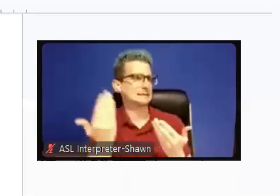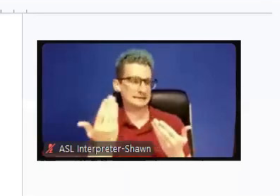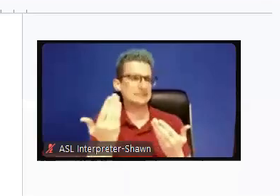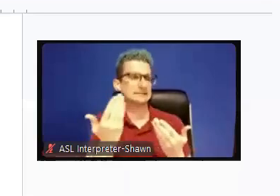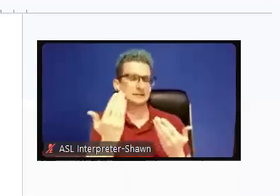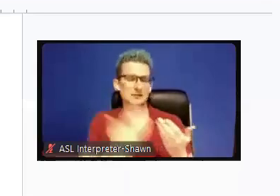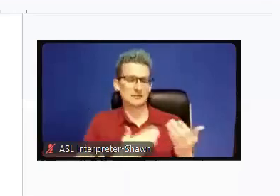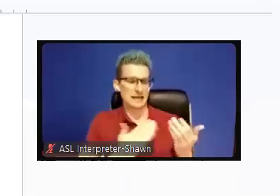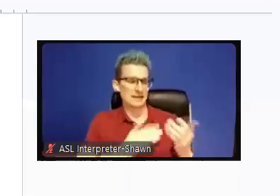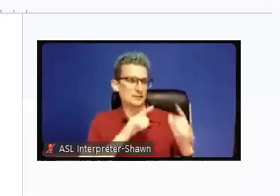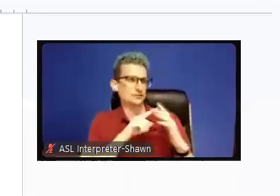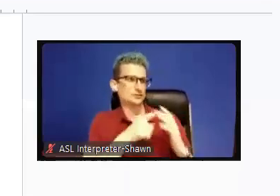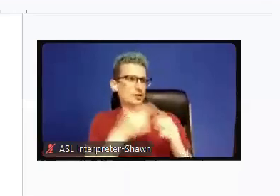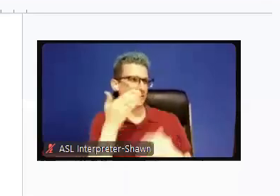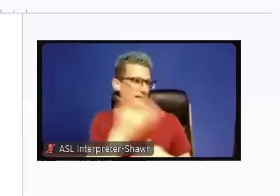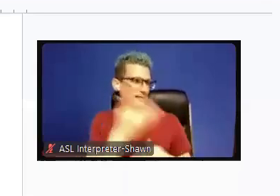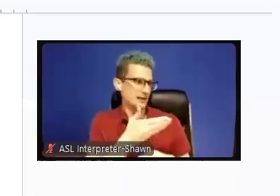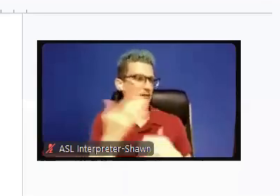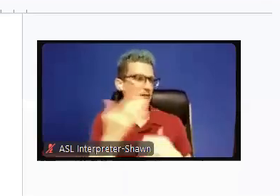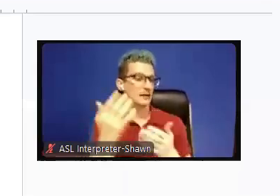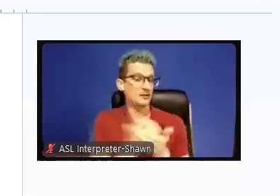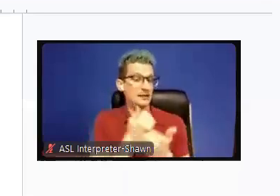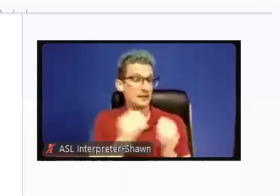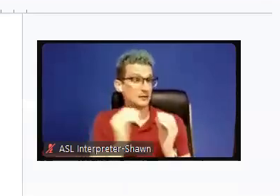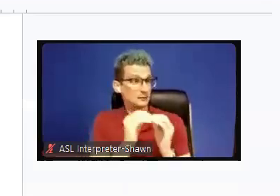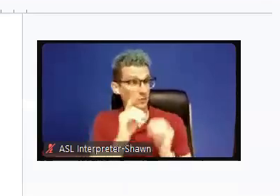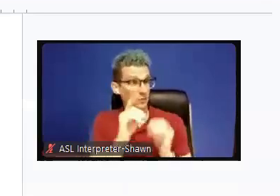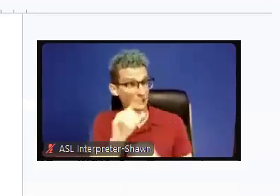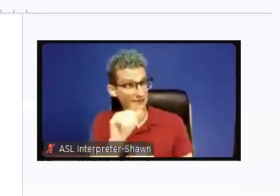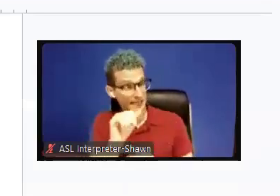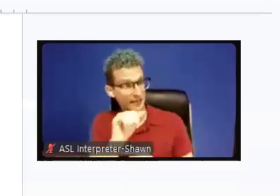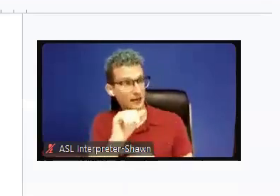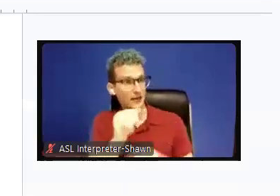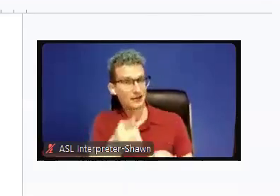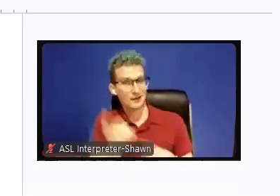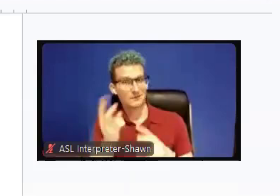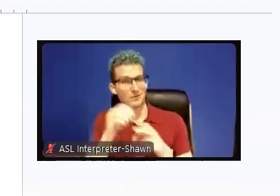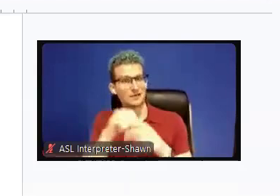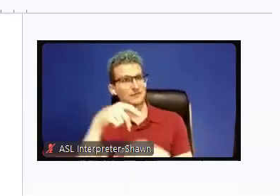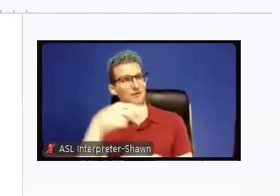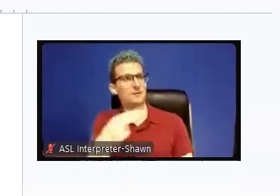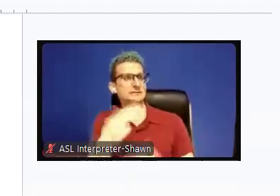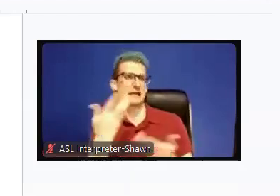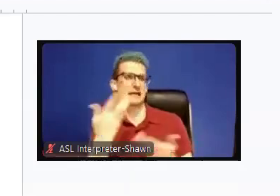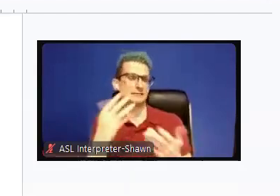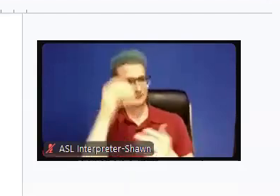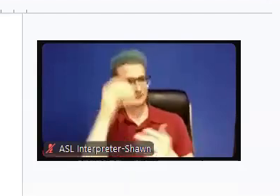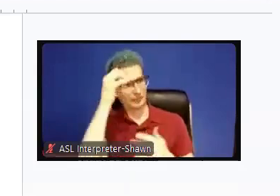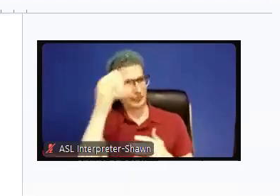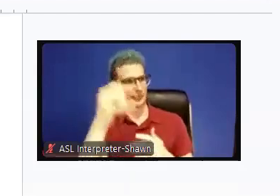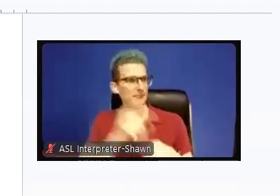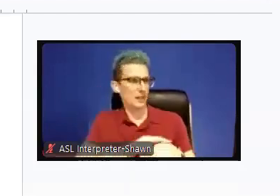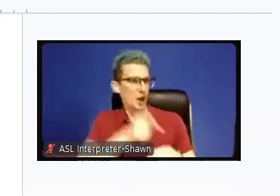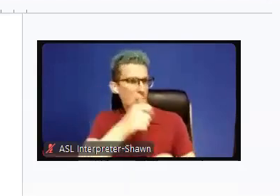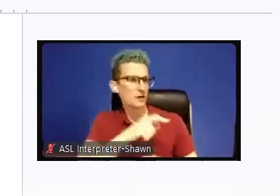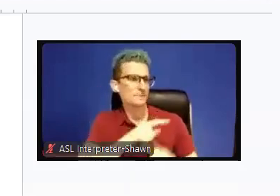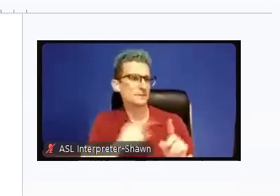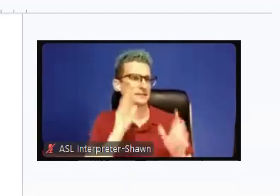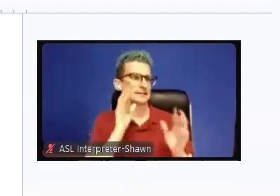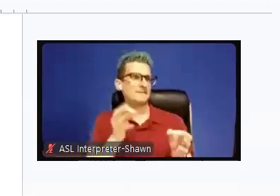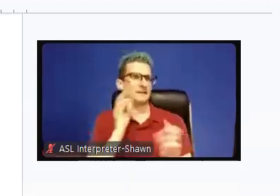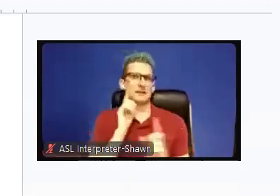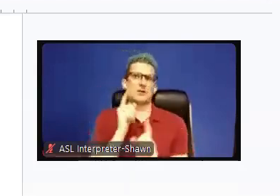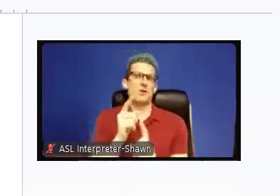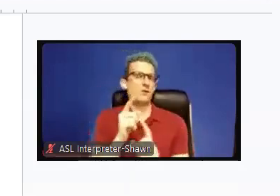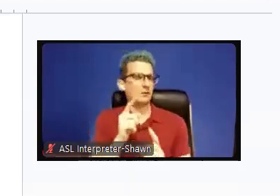terms of getting additional data into Performance Hub, that takes a little bit longer, but it's definitely the goal to start combining some of these